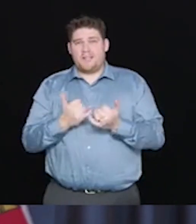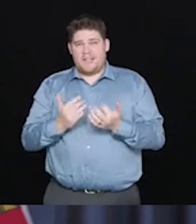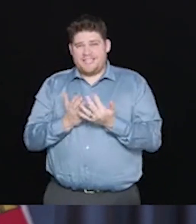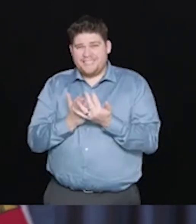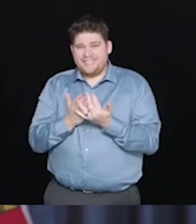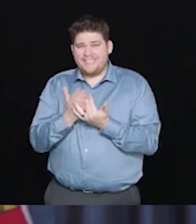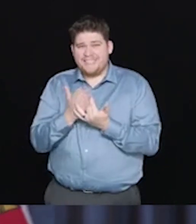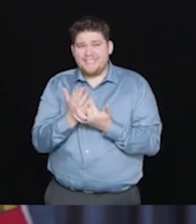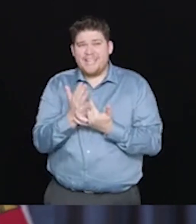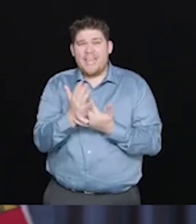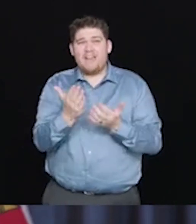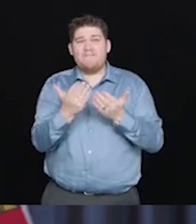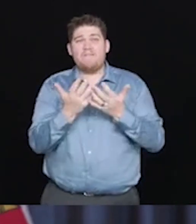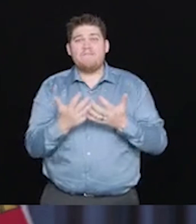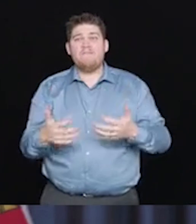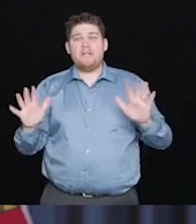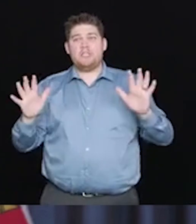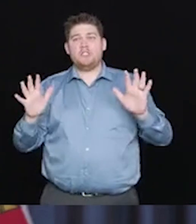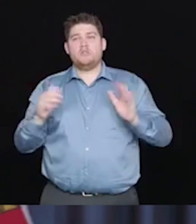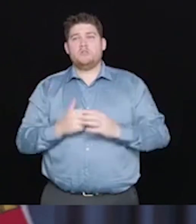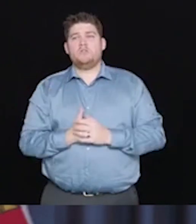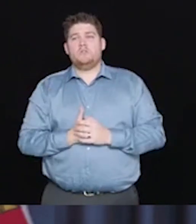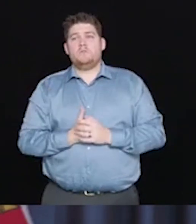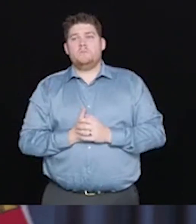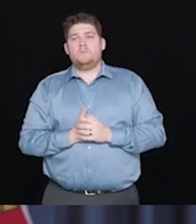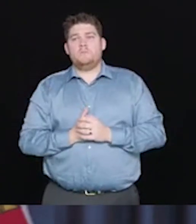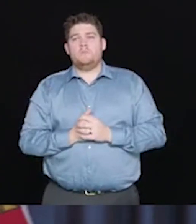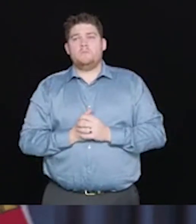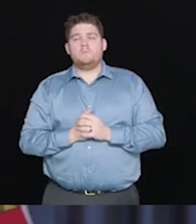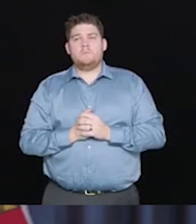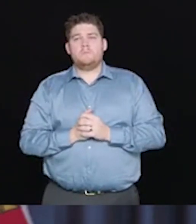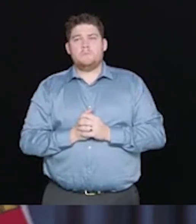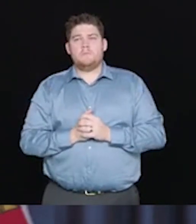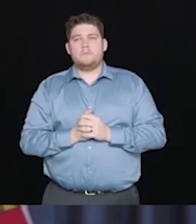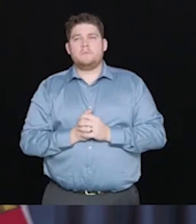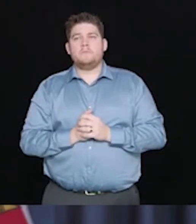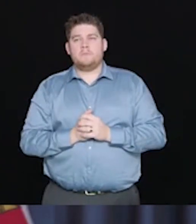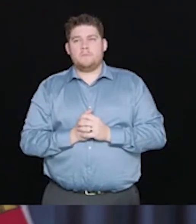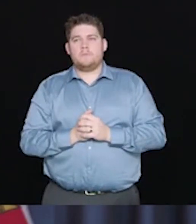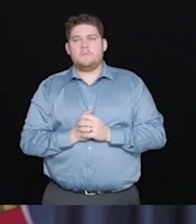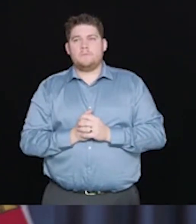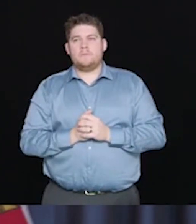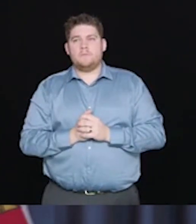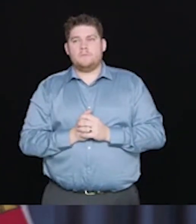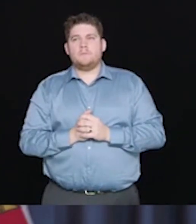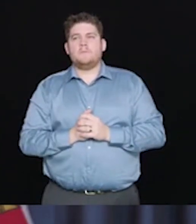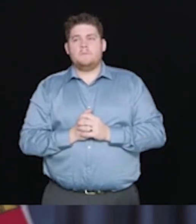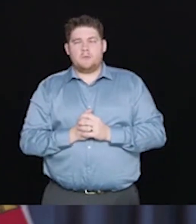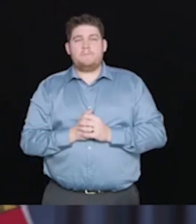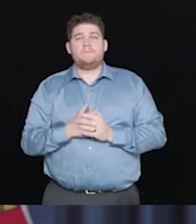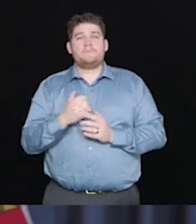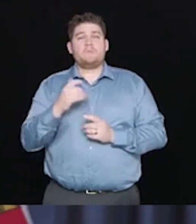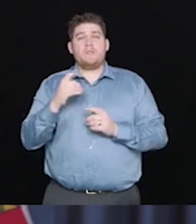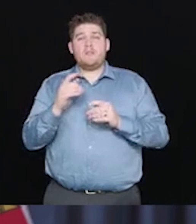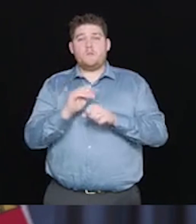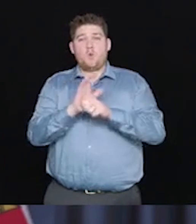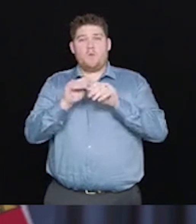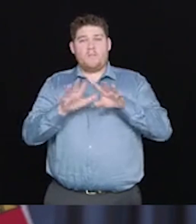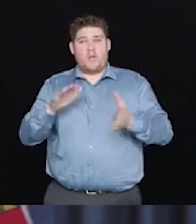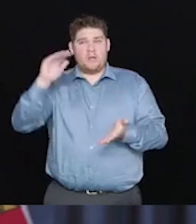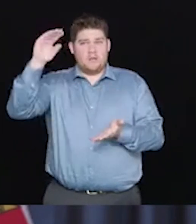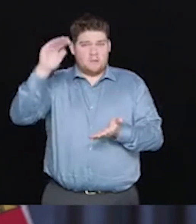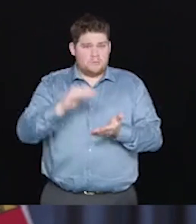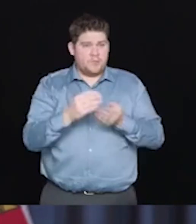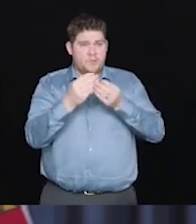most significant ones. We operate this time of year in general, a healthcare system in the acute care sector at 103.5%,